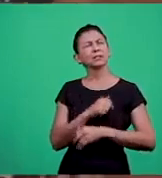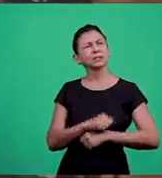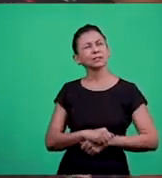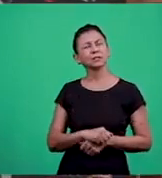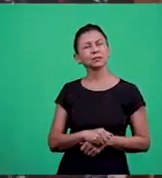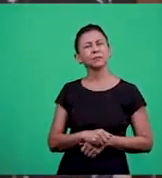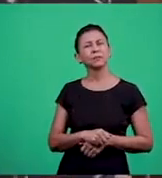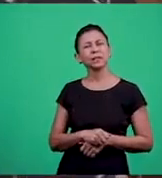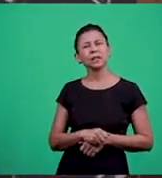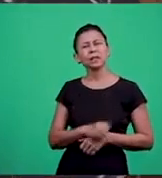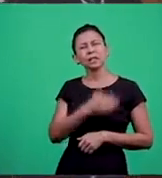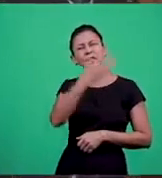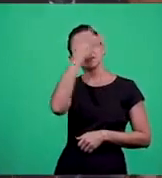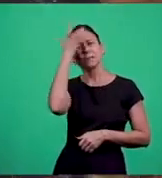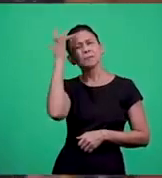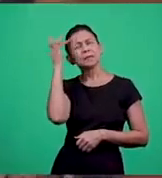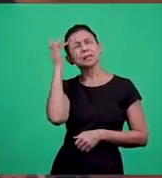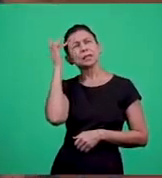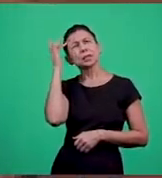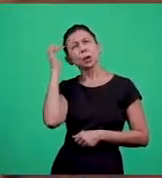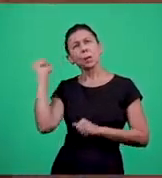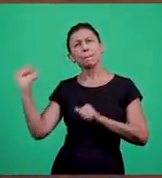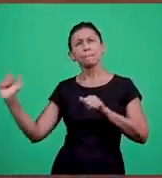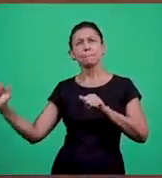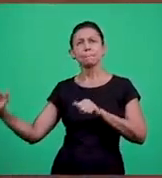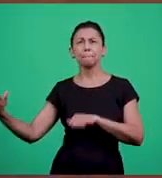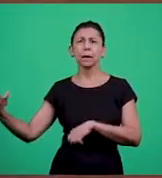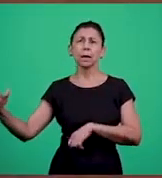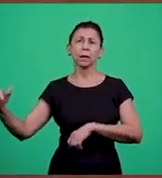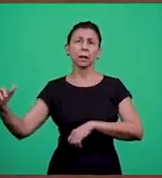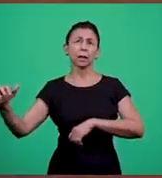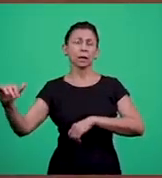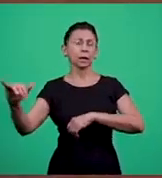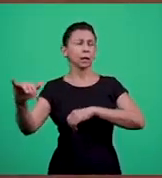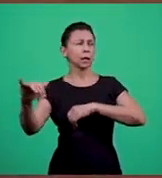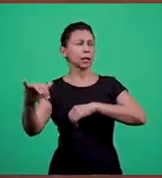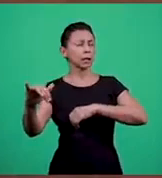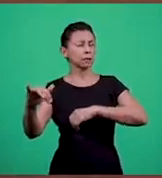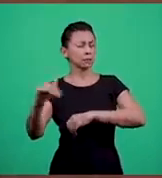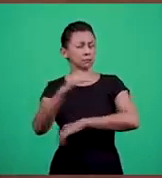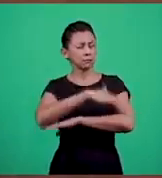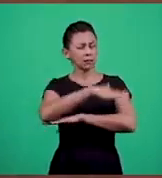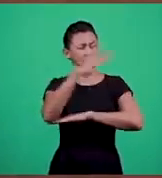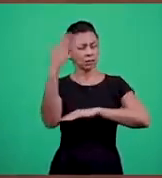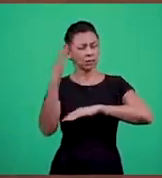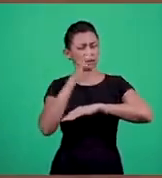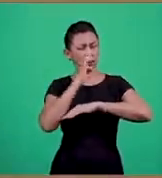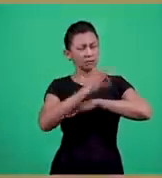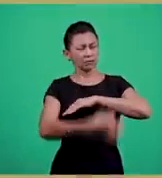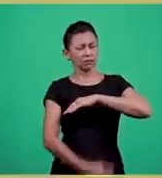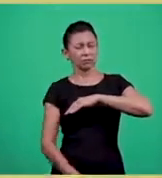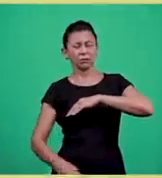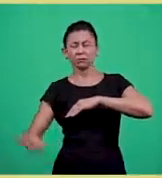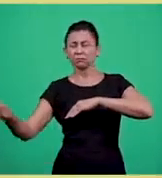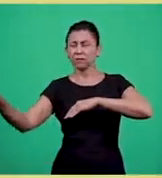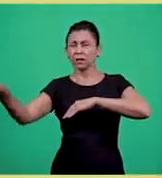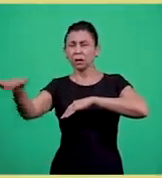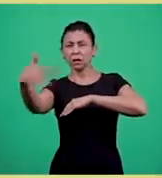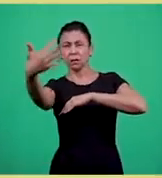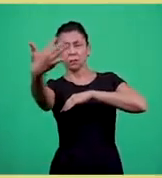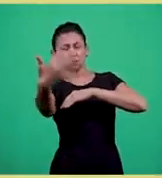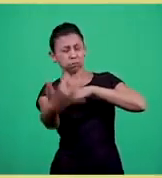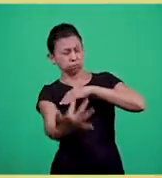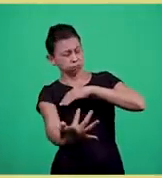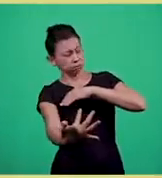else. So the scarlet cord would be a sign of deliverance